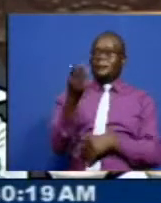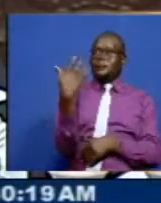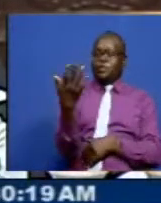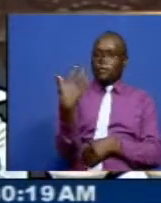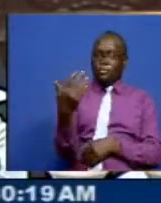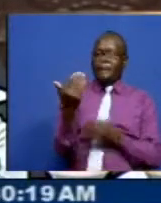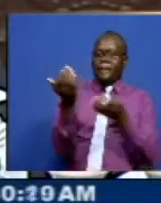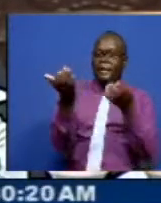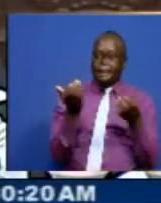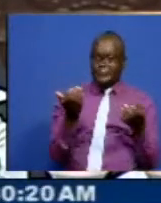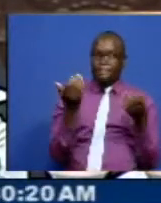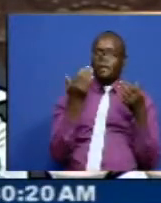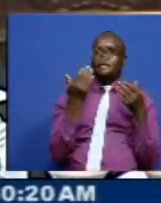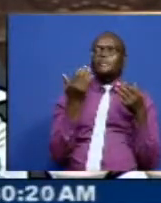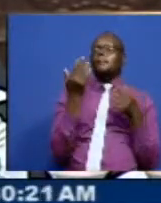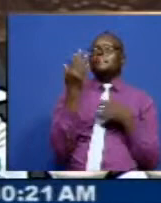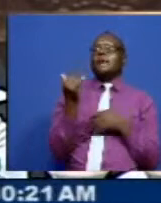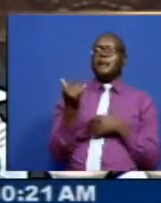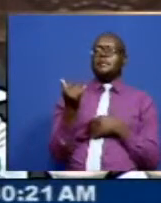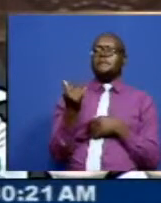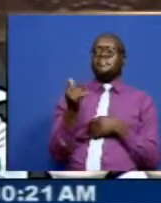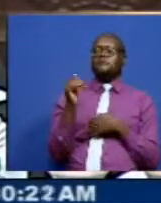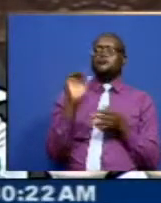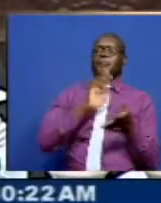were received by the Office of the Clerk.